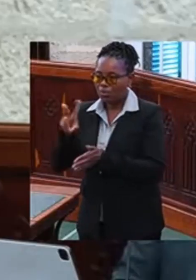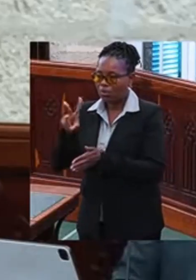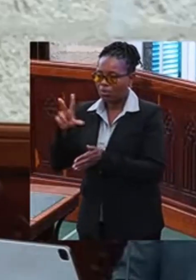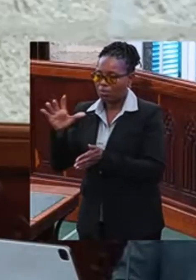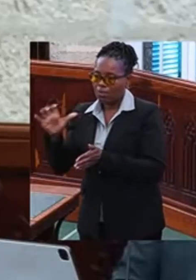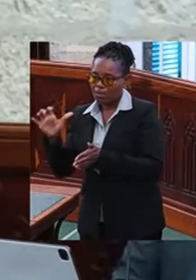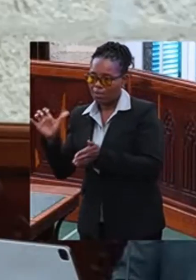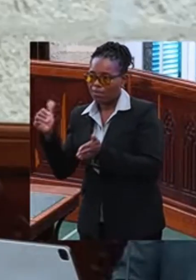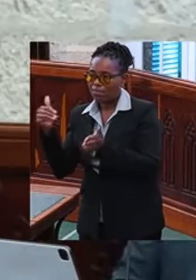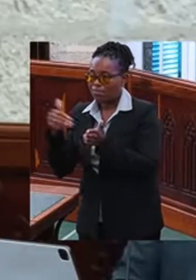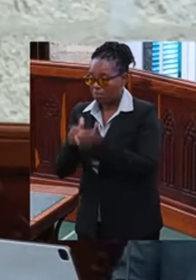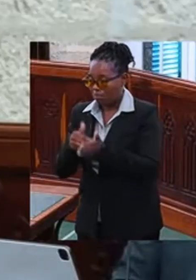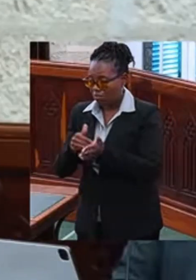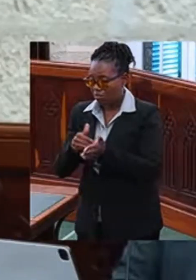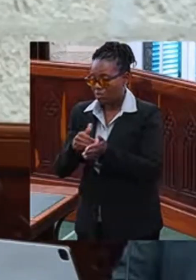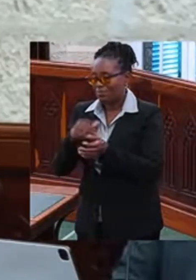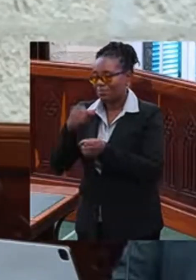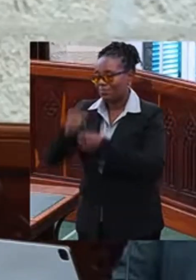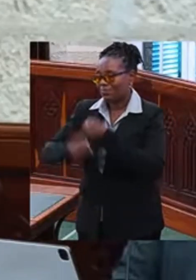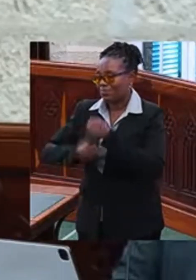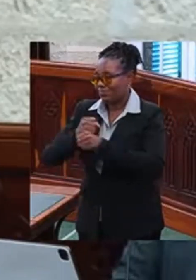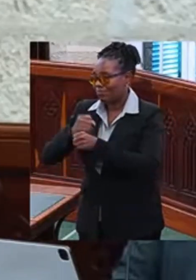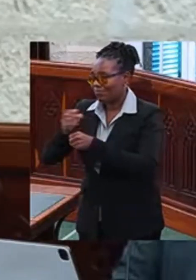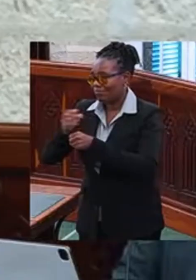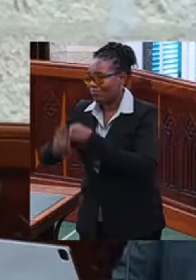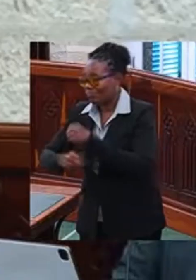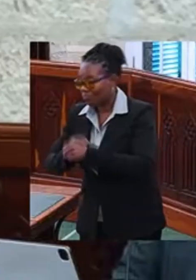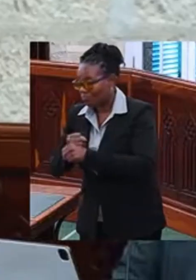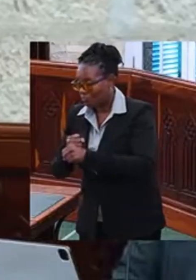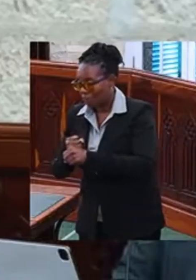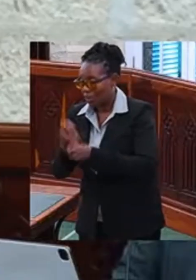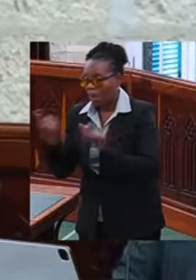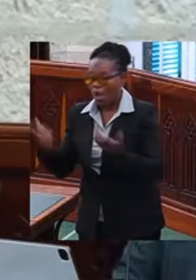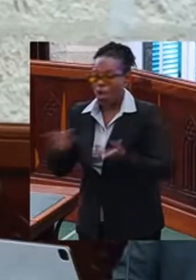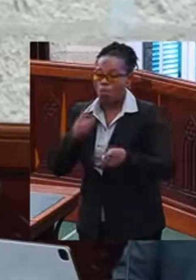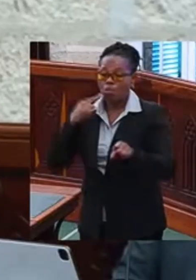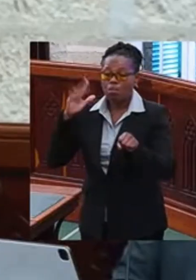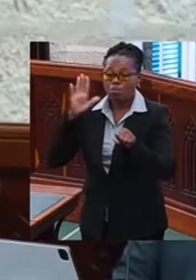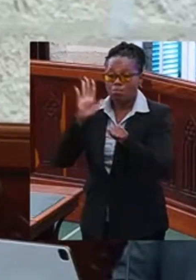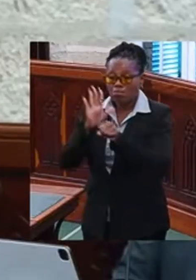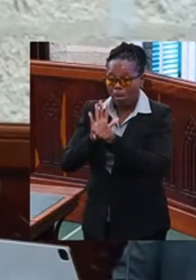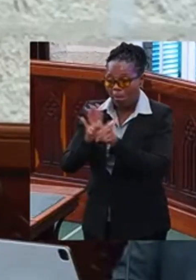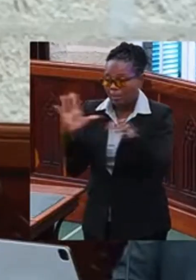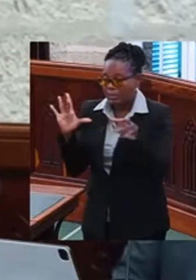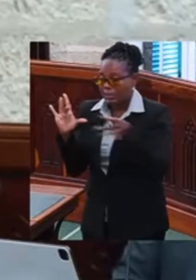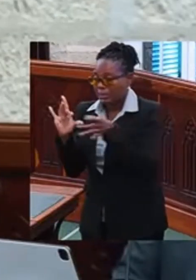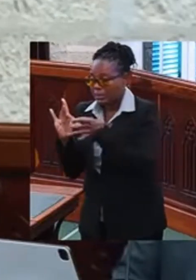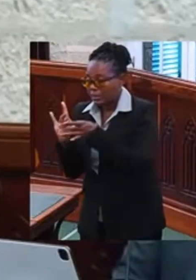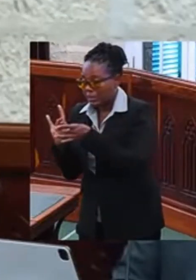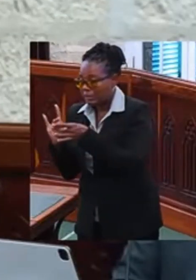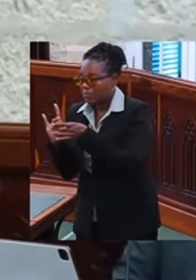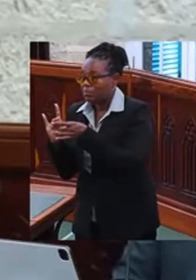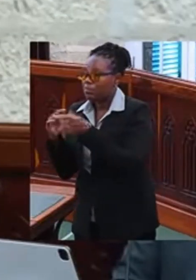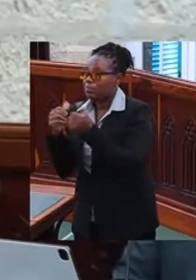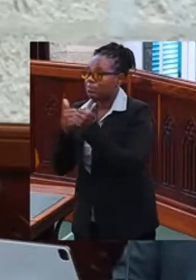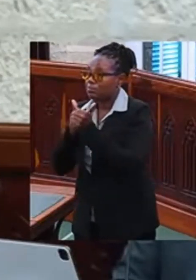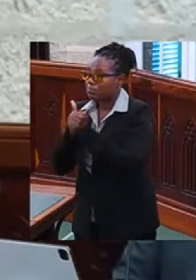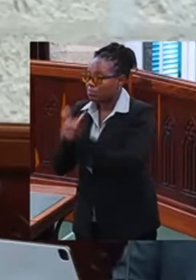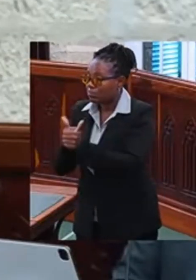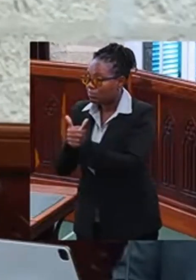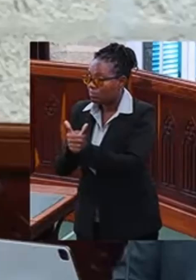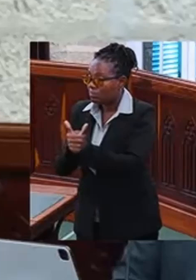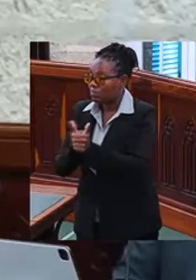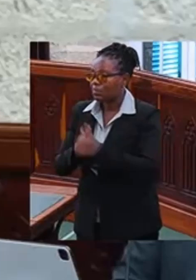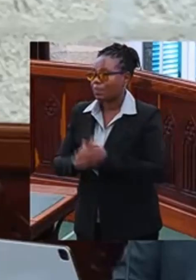eroding household purchasing power and business margins. In addition, the finance minister announced